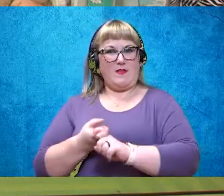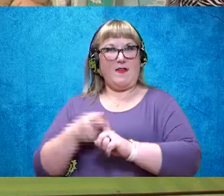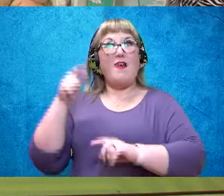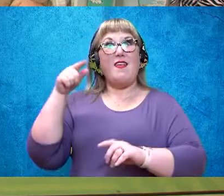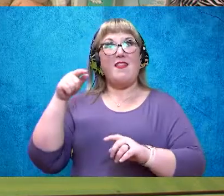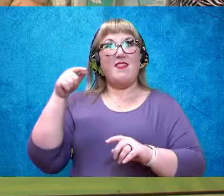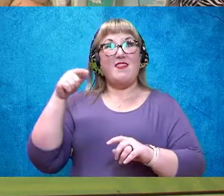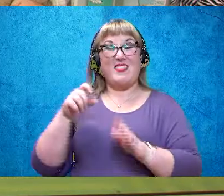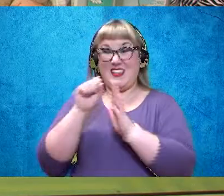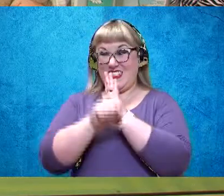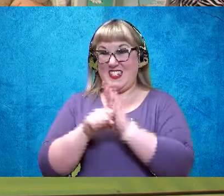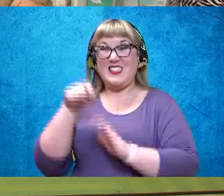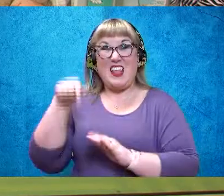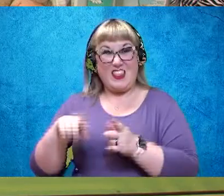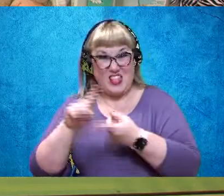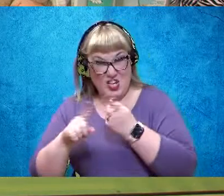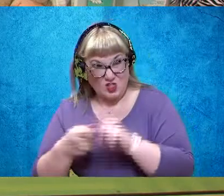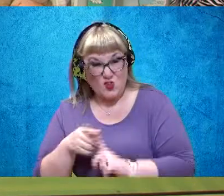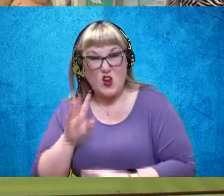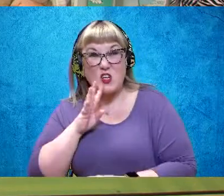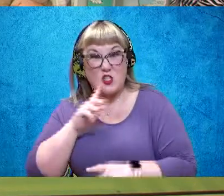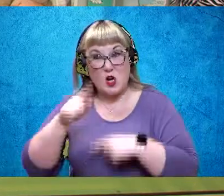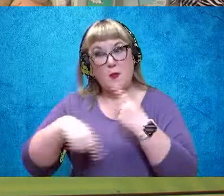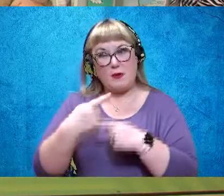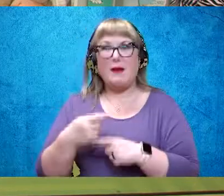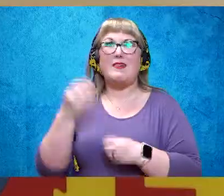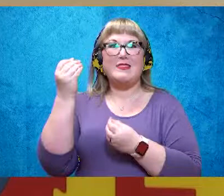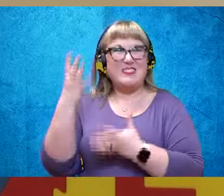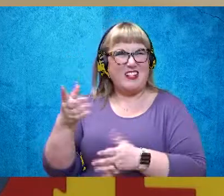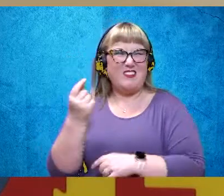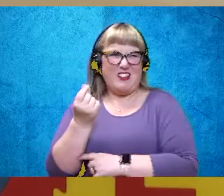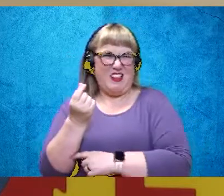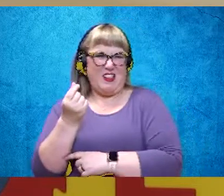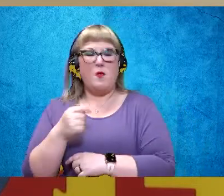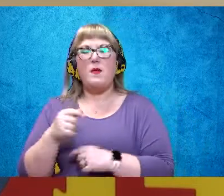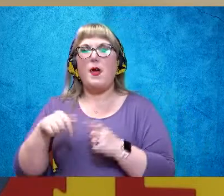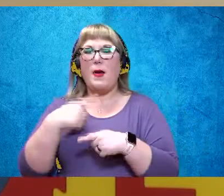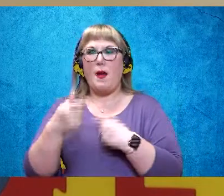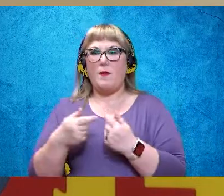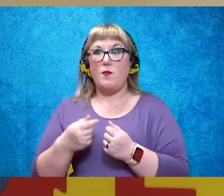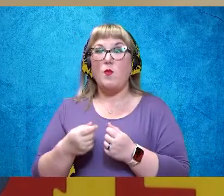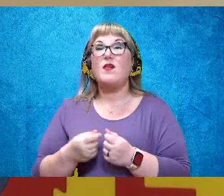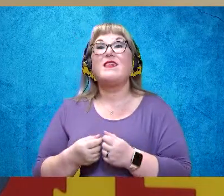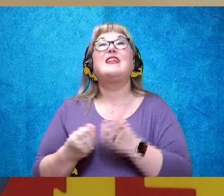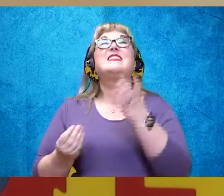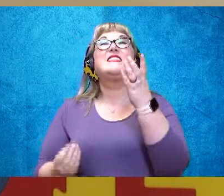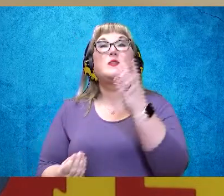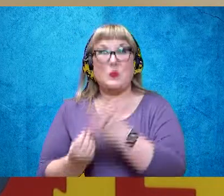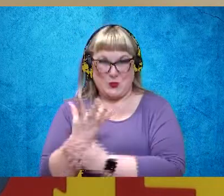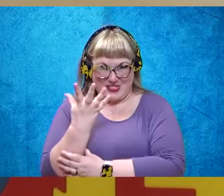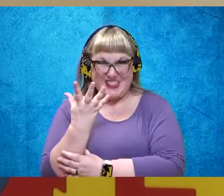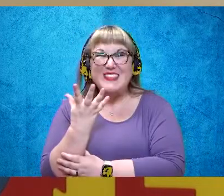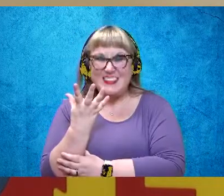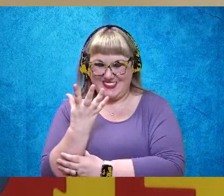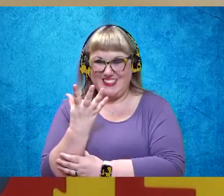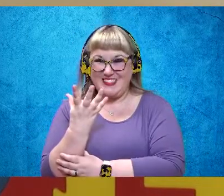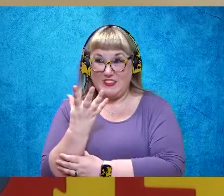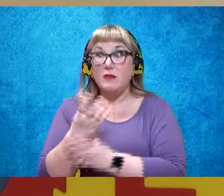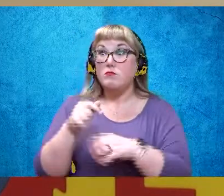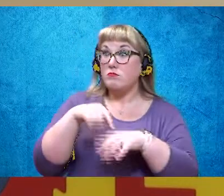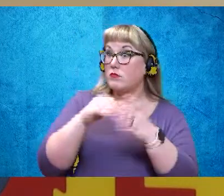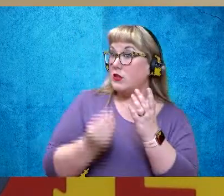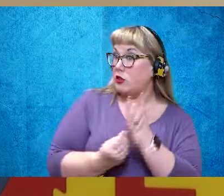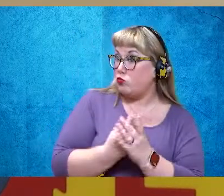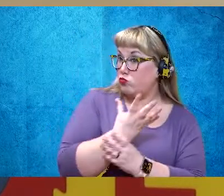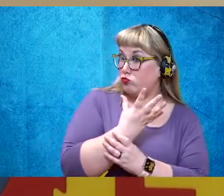little friend is talking about, or that he's going to tell us a little bit about, is spring. Because in springtime, one of